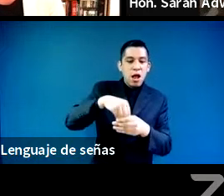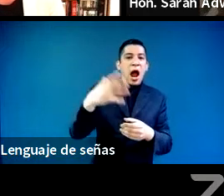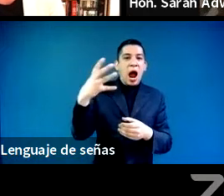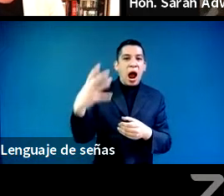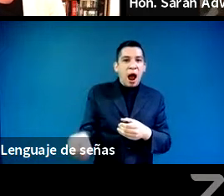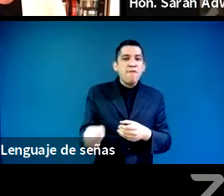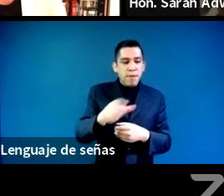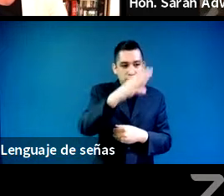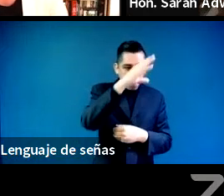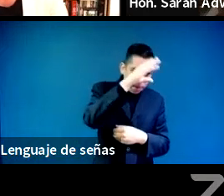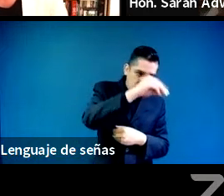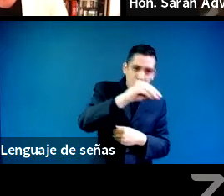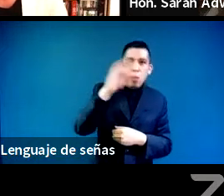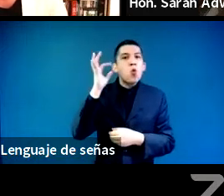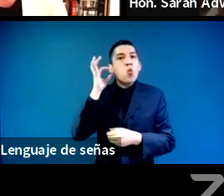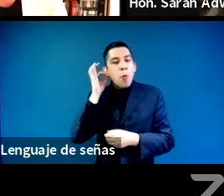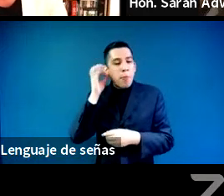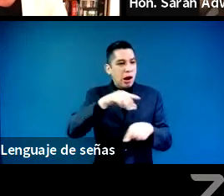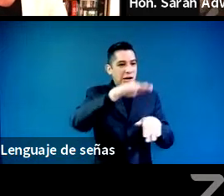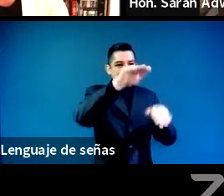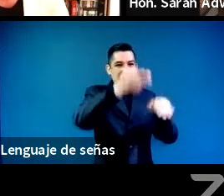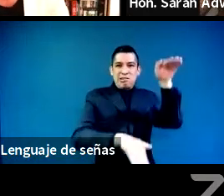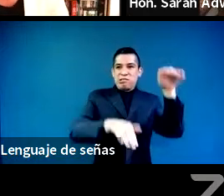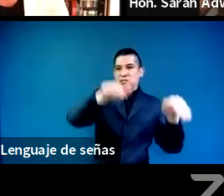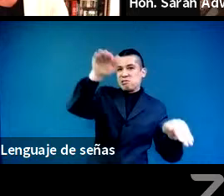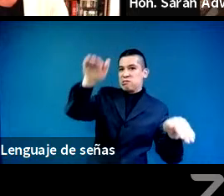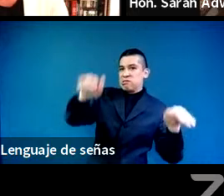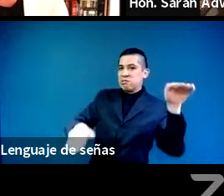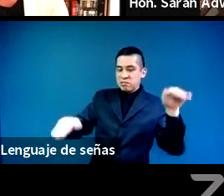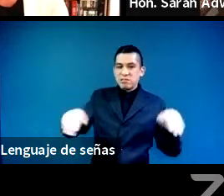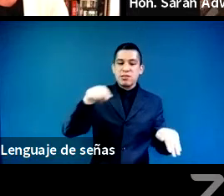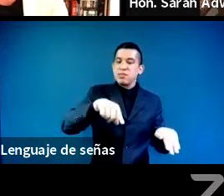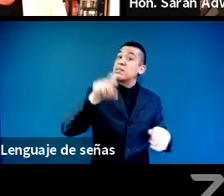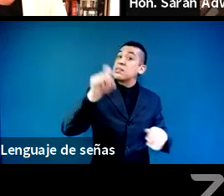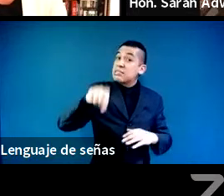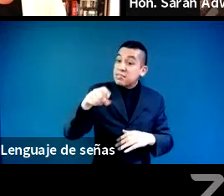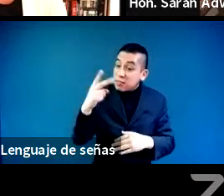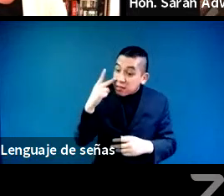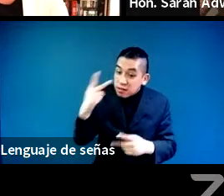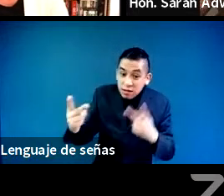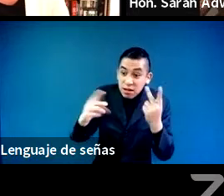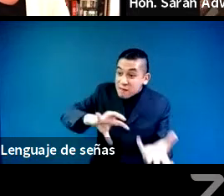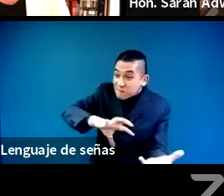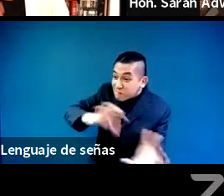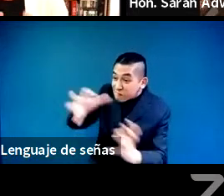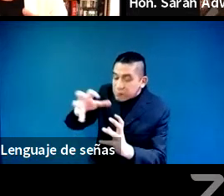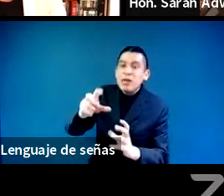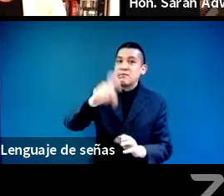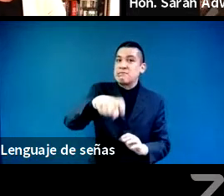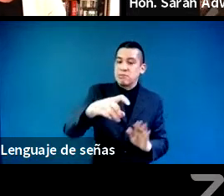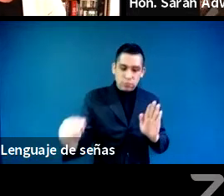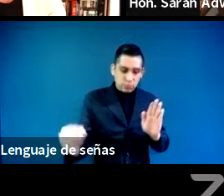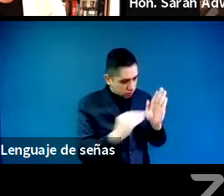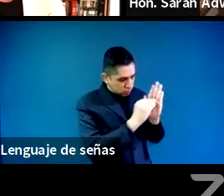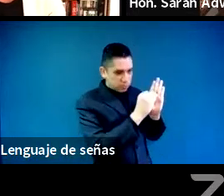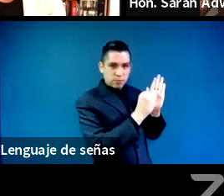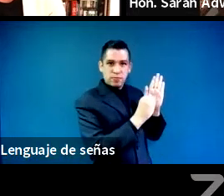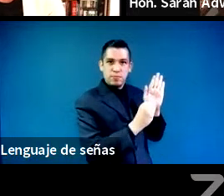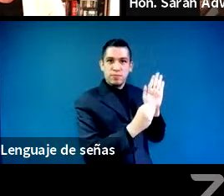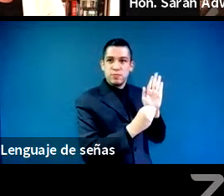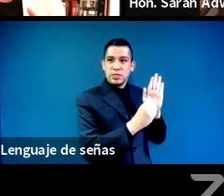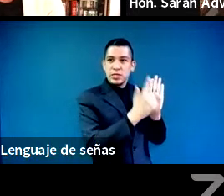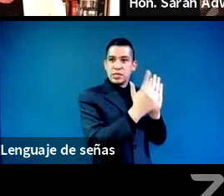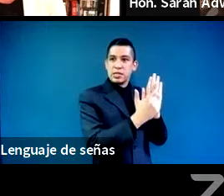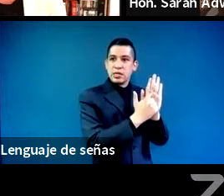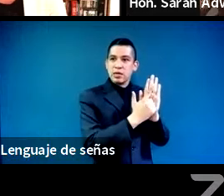agenda. Zaineb, Dahmoul, please let us know your point of view on what needs to be done. Right now, we're talking about